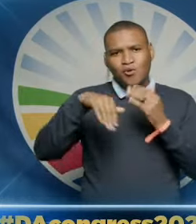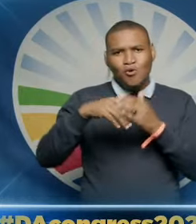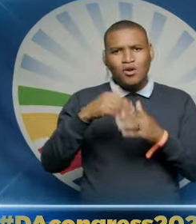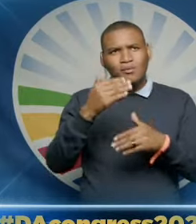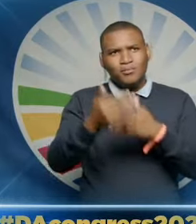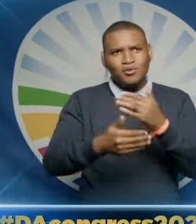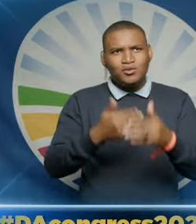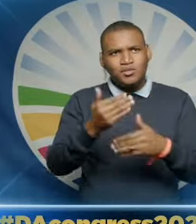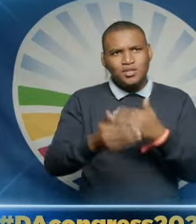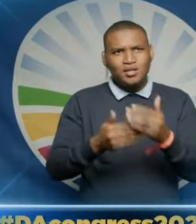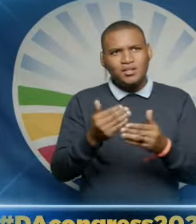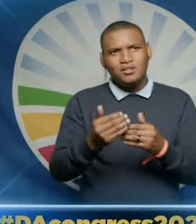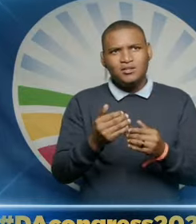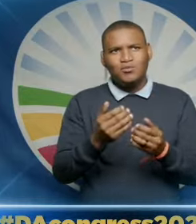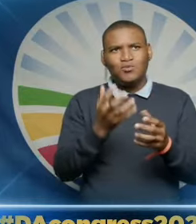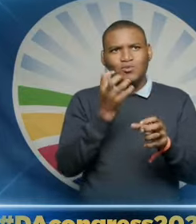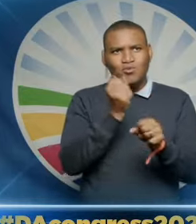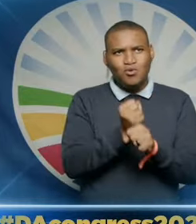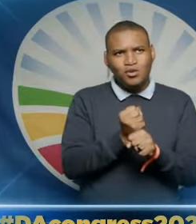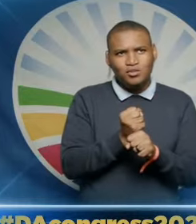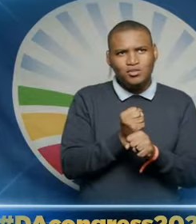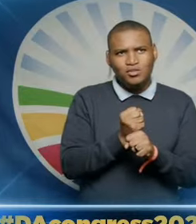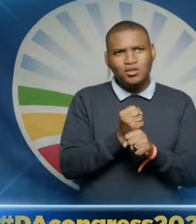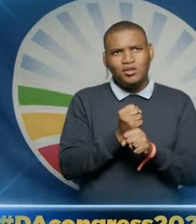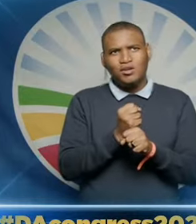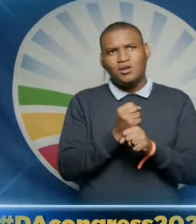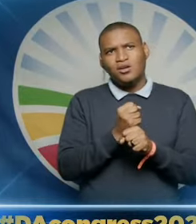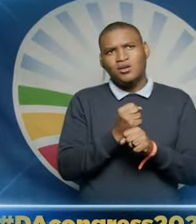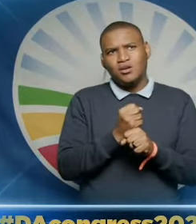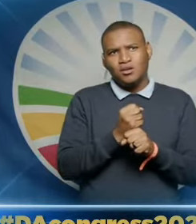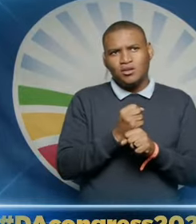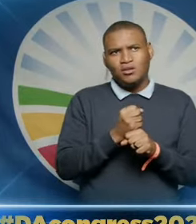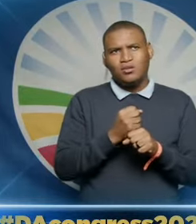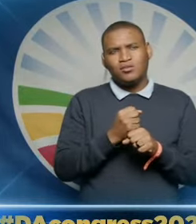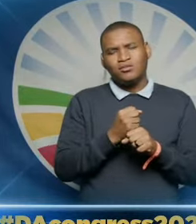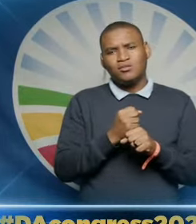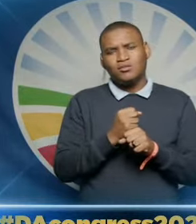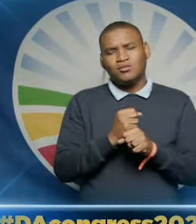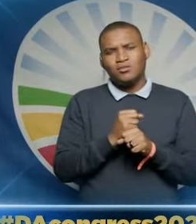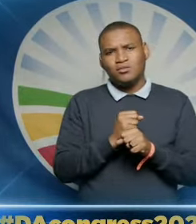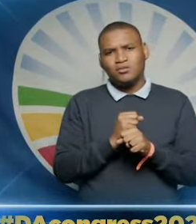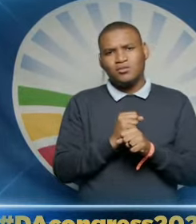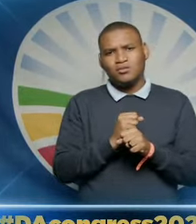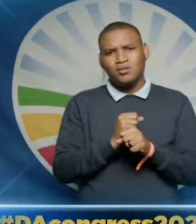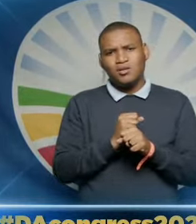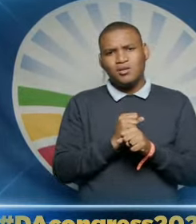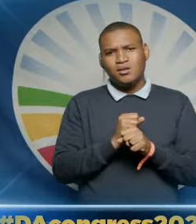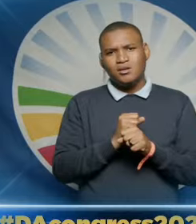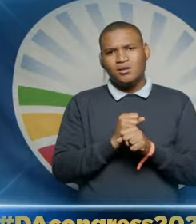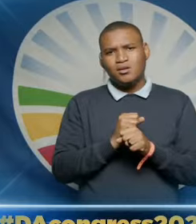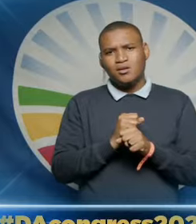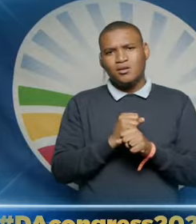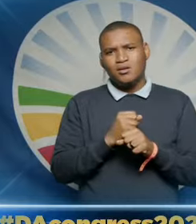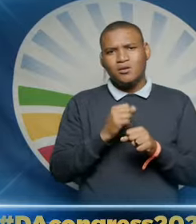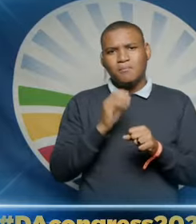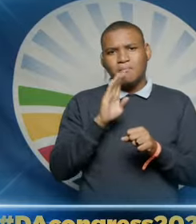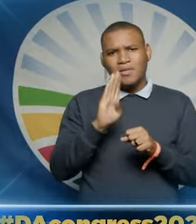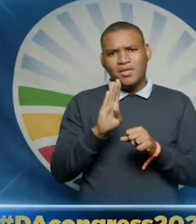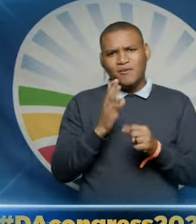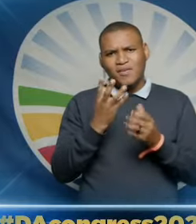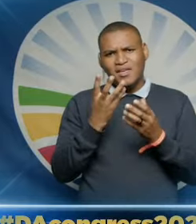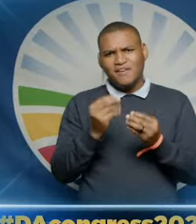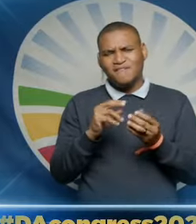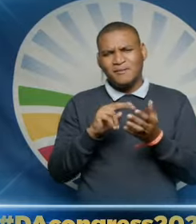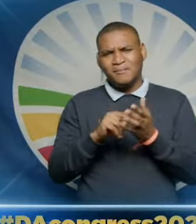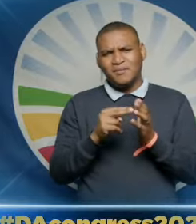carried on seamlessly because A, we are entrenched in our democratic values, nobody must lose their vote, and B, we had a plan B, and in